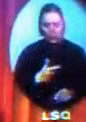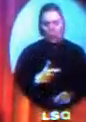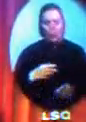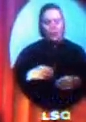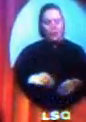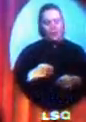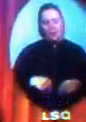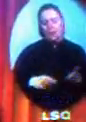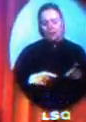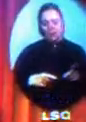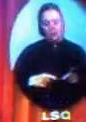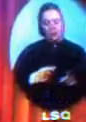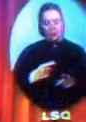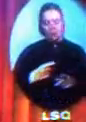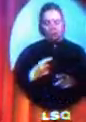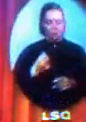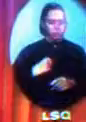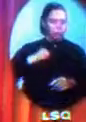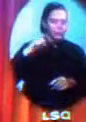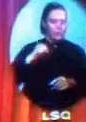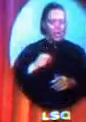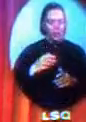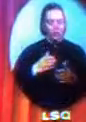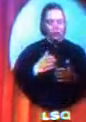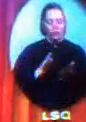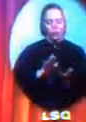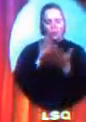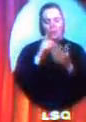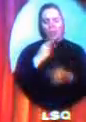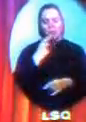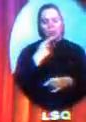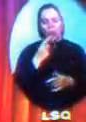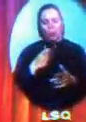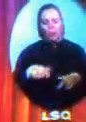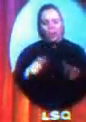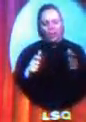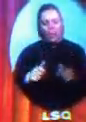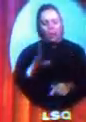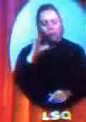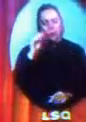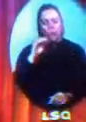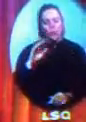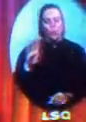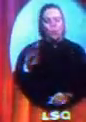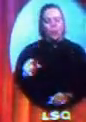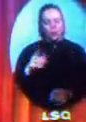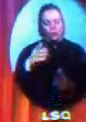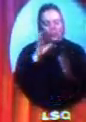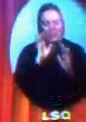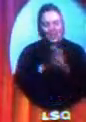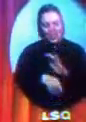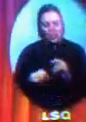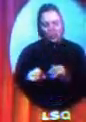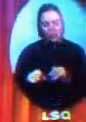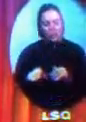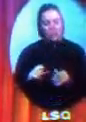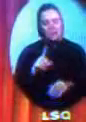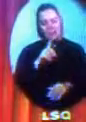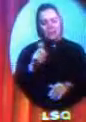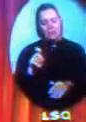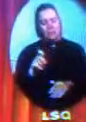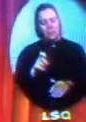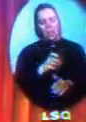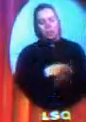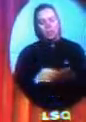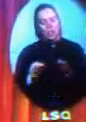Parliament. Julian Fantino is in hiding, and the details of the $100 million are still missing. Since Mr. Fantino has the